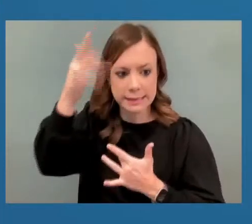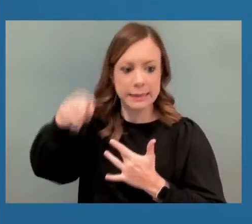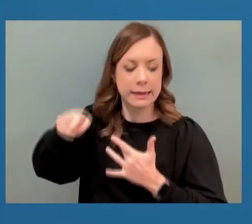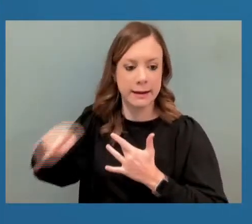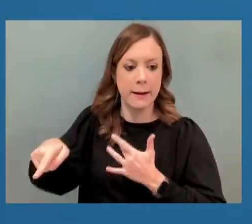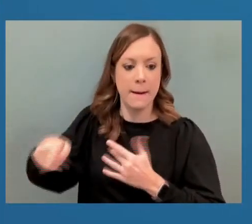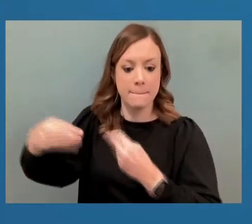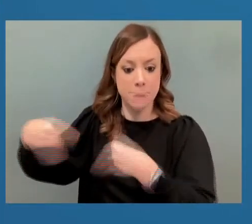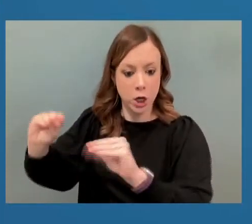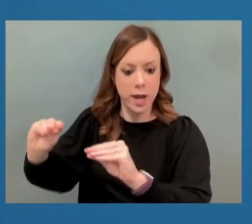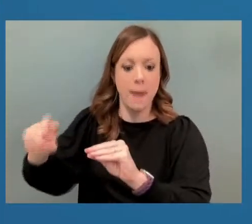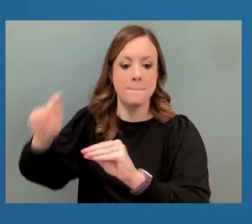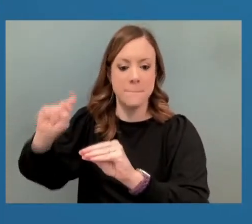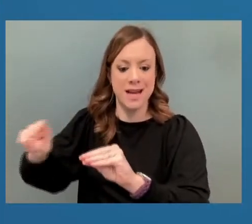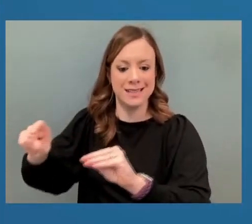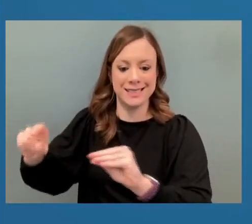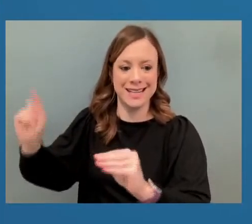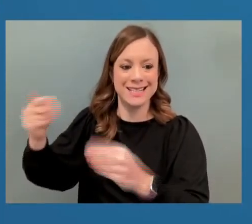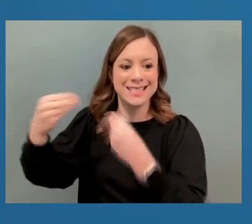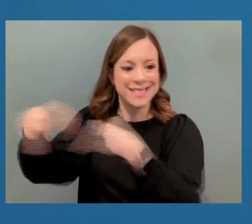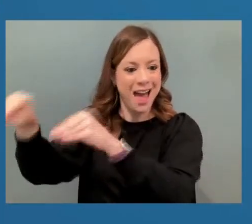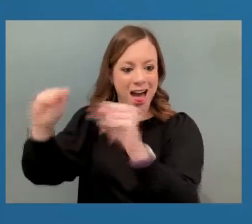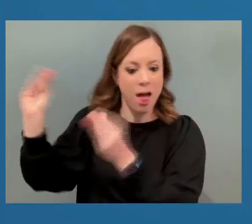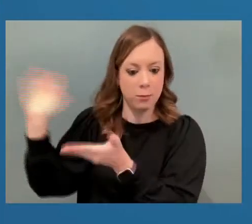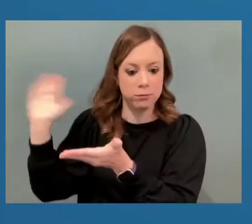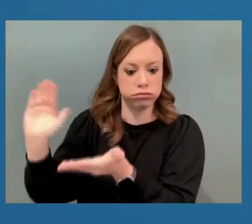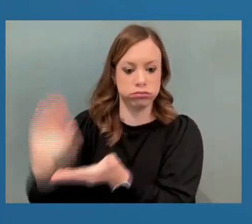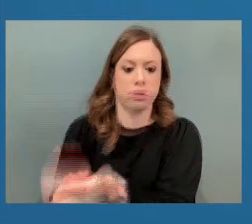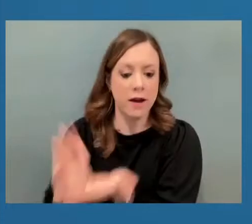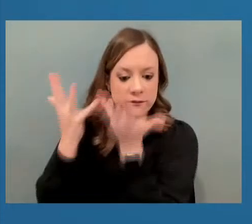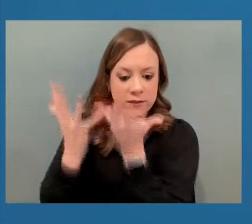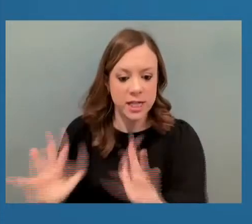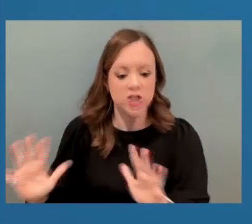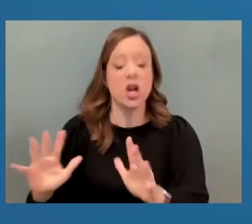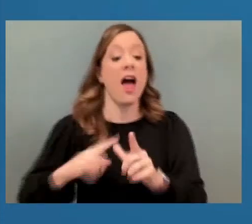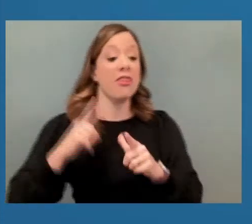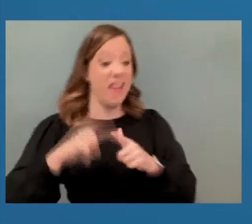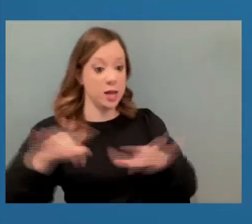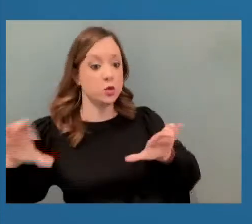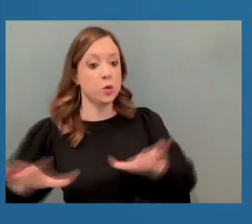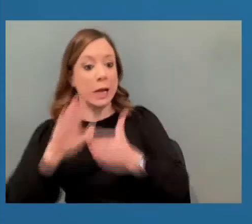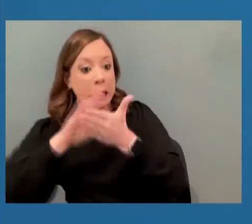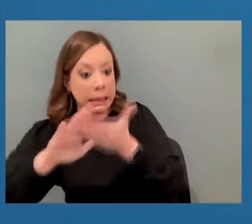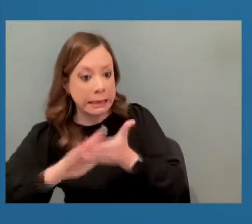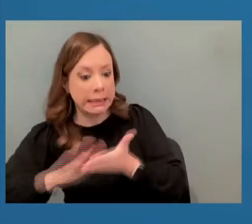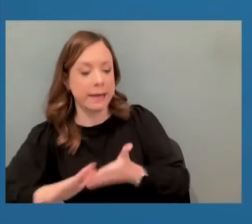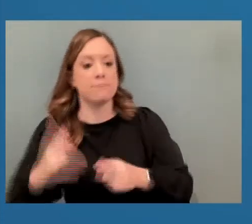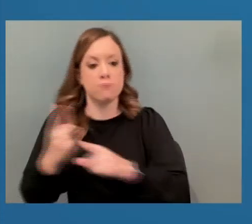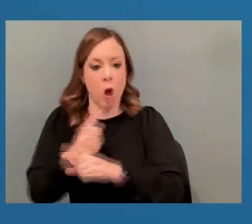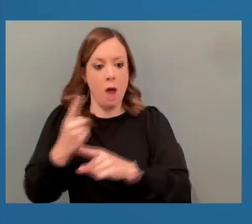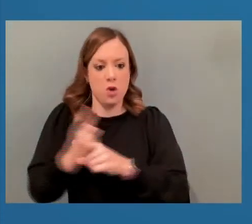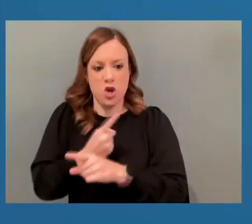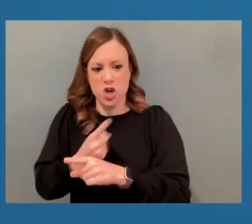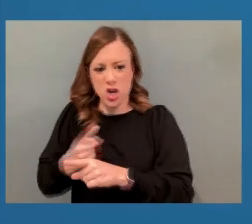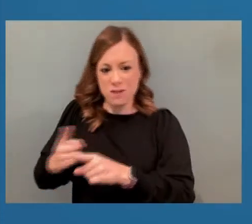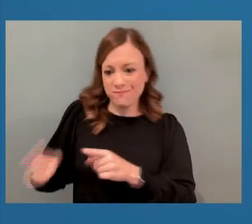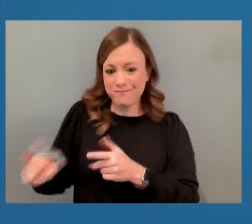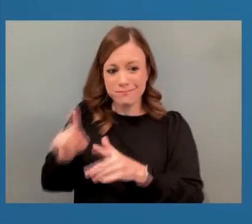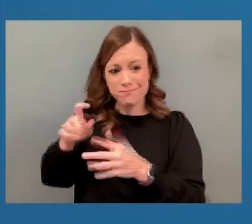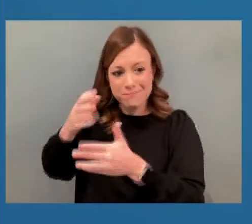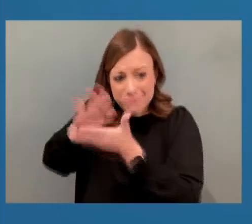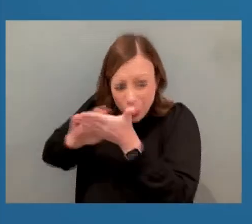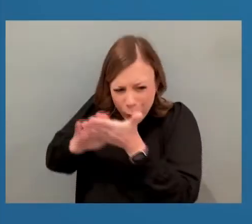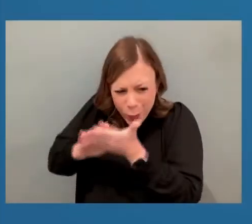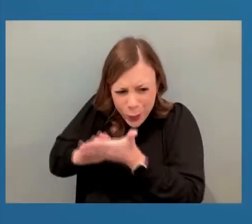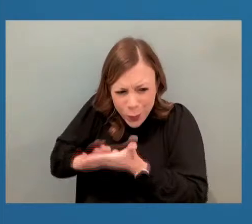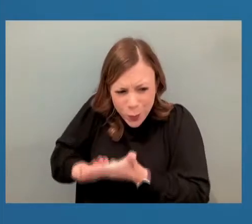and disinfection, and then remain closed for at least 5 days. Each must then be inspected by our state egg and